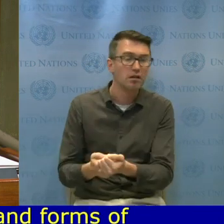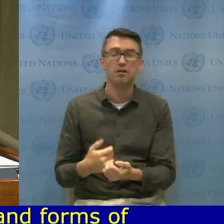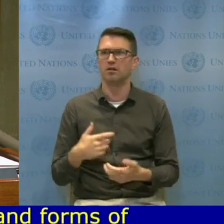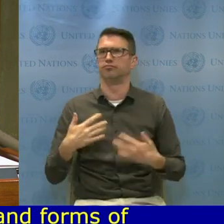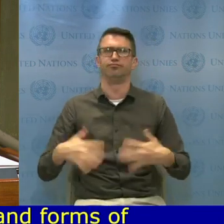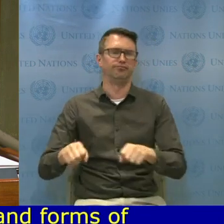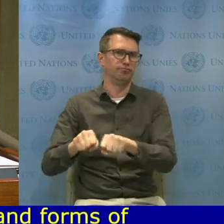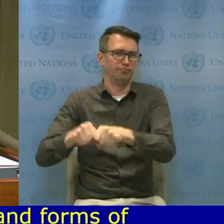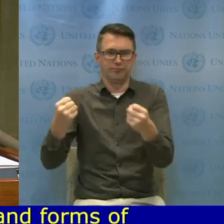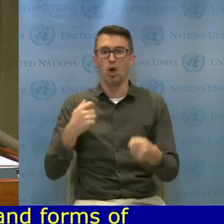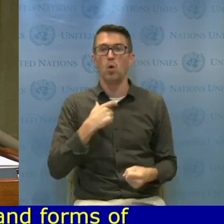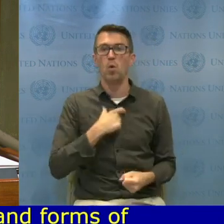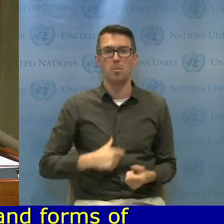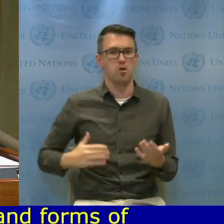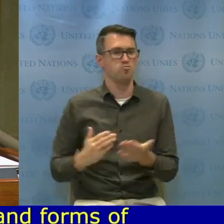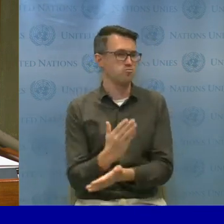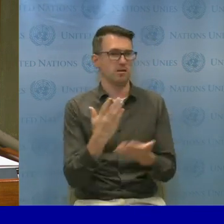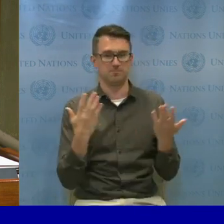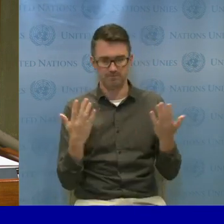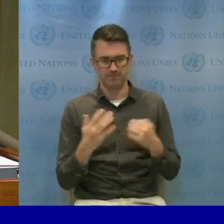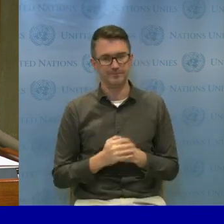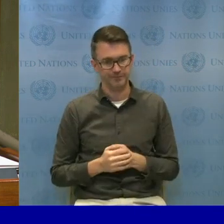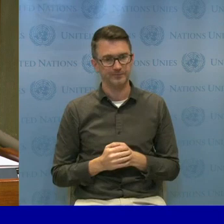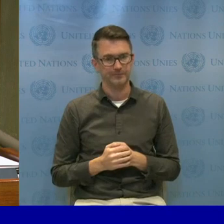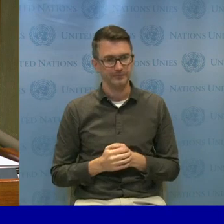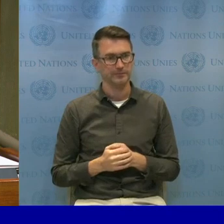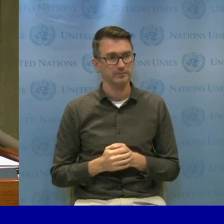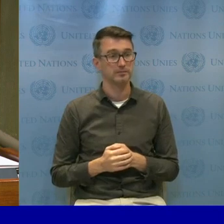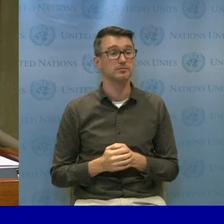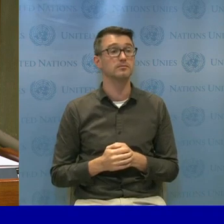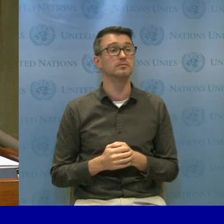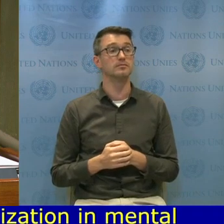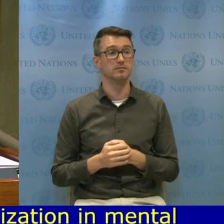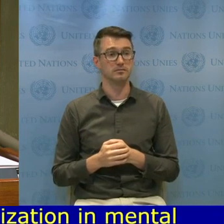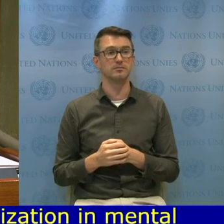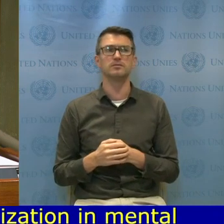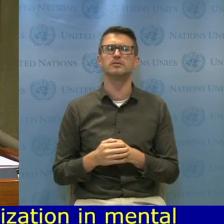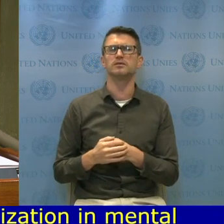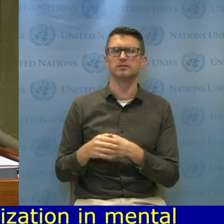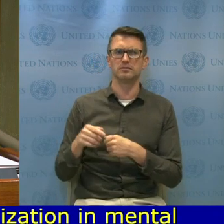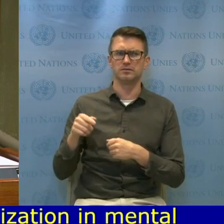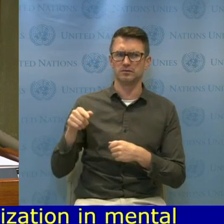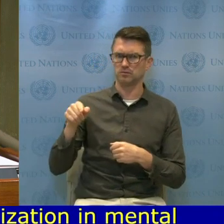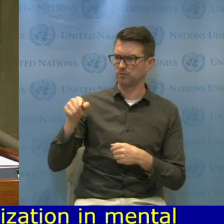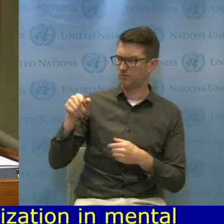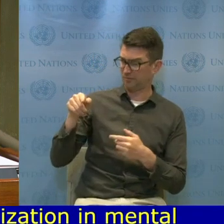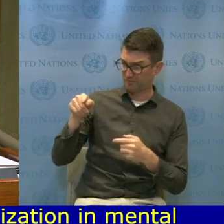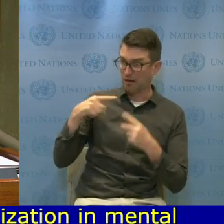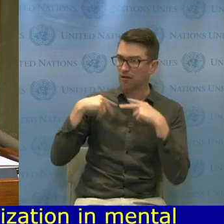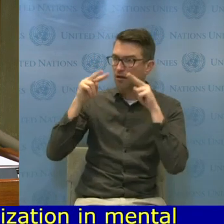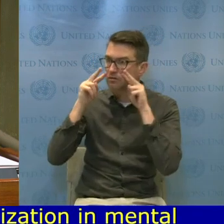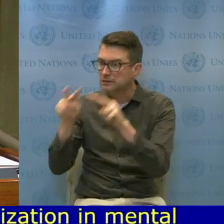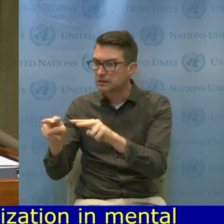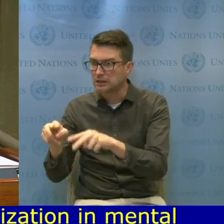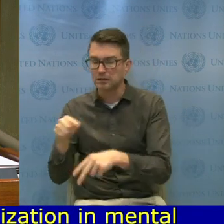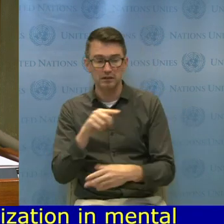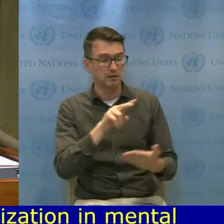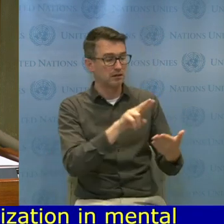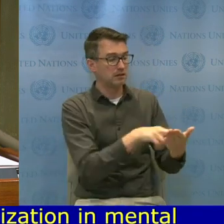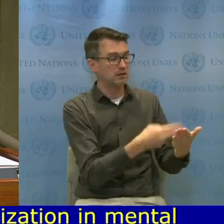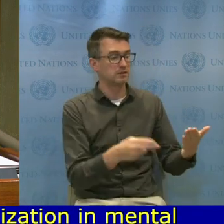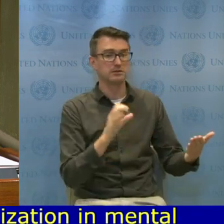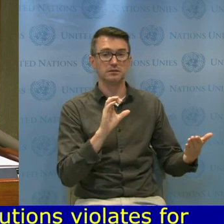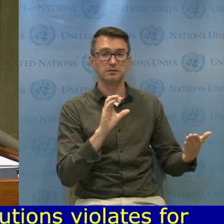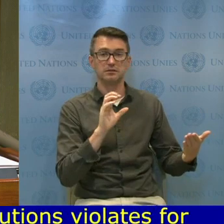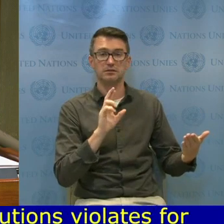so many articles in CRPD and other human rights instruments. Serious effort must be made by all parties to stop